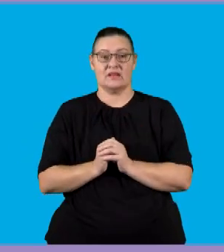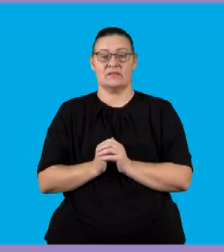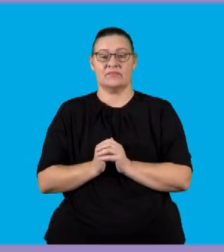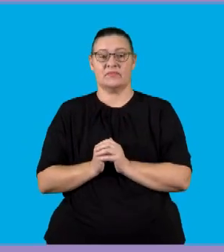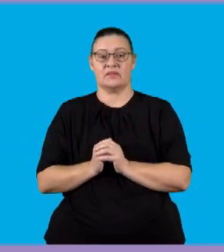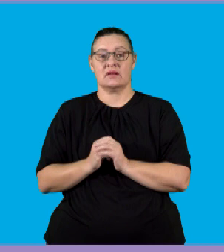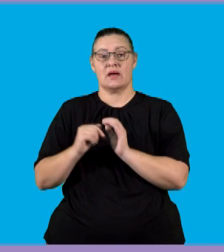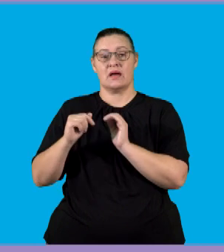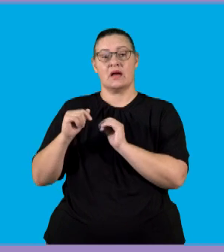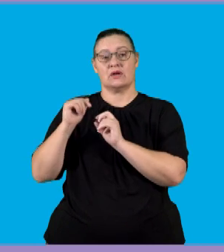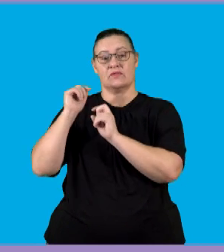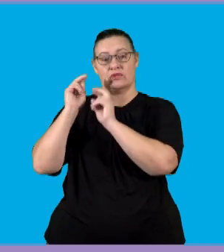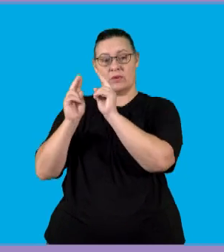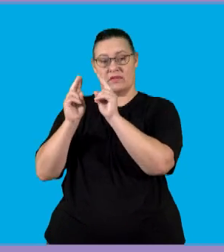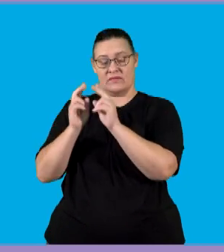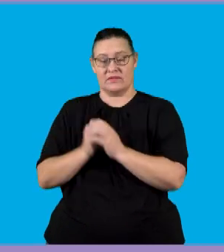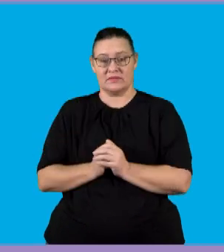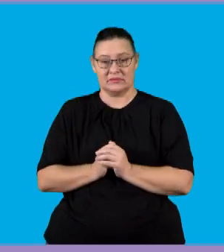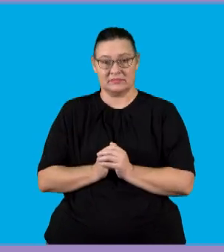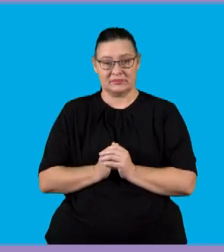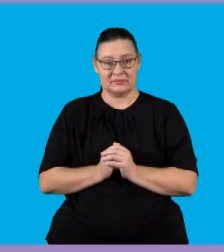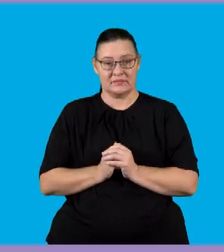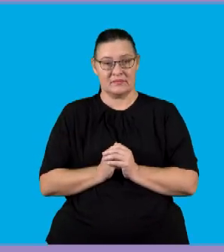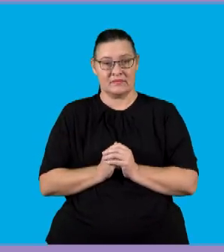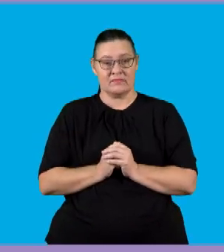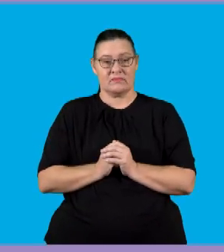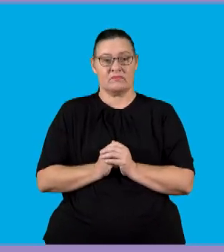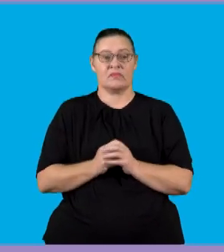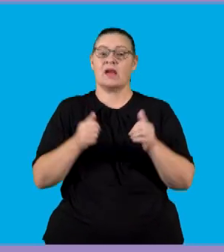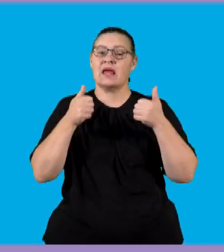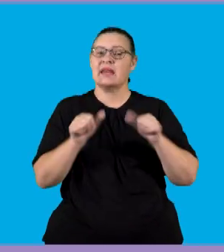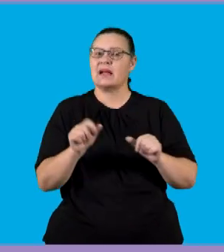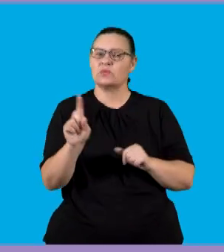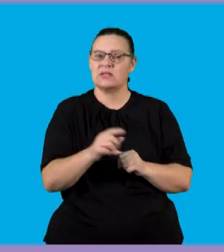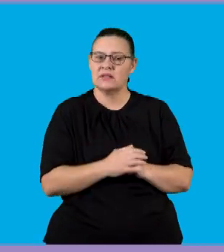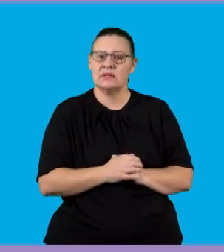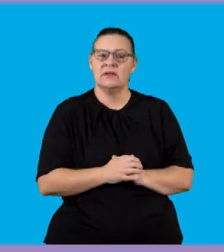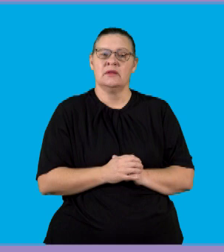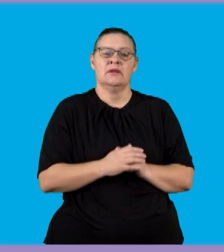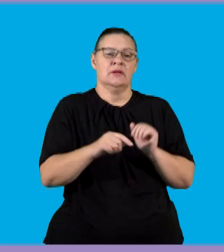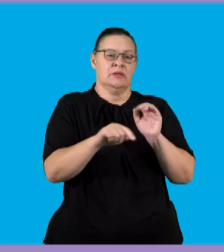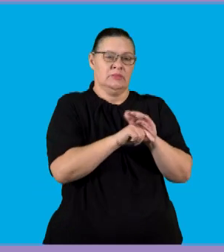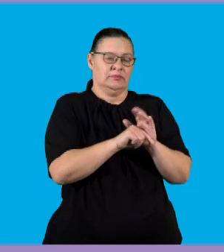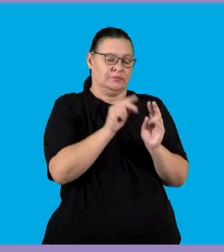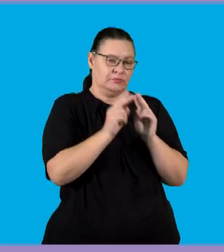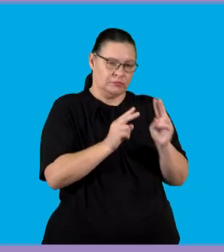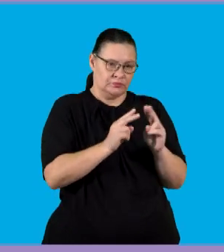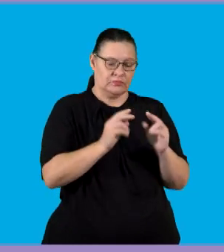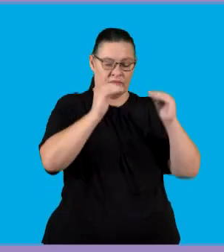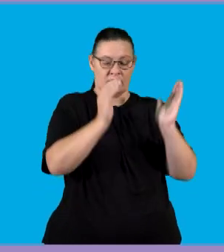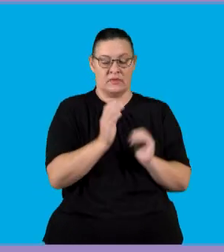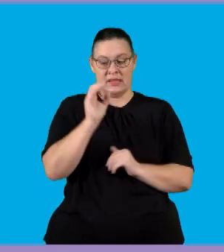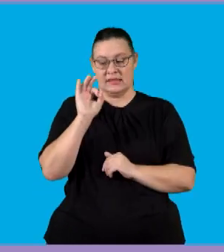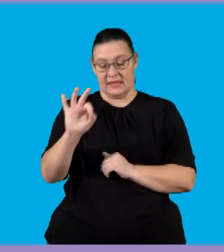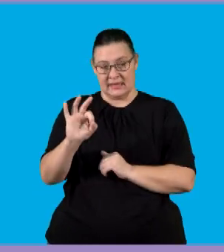5 raised to the exponent of 12. What about this next one there? We have a negative 12 raised